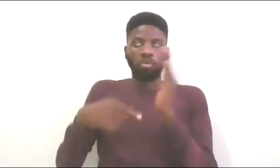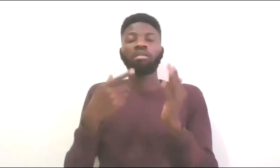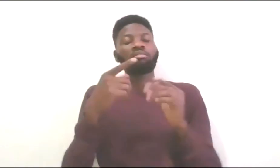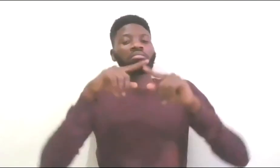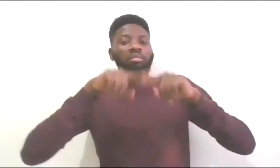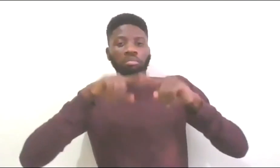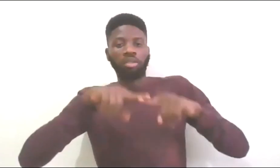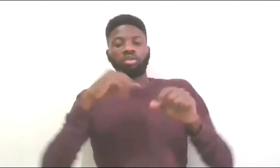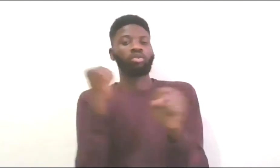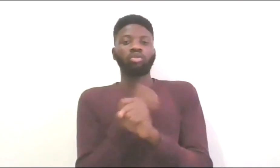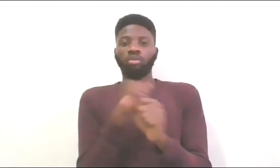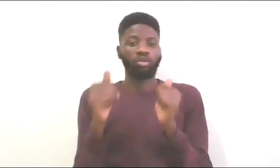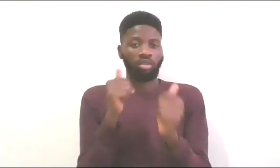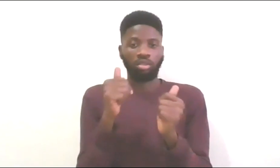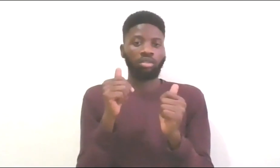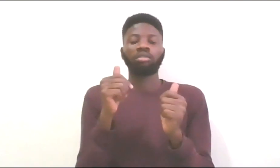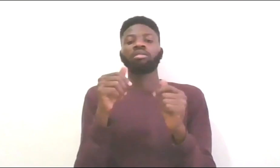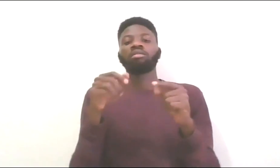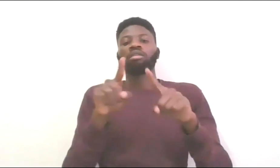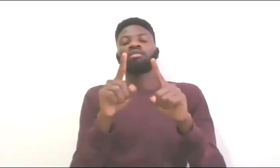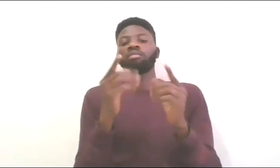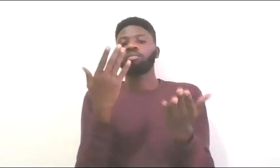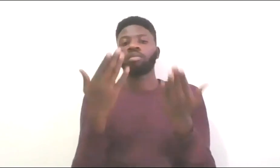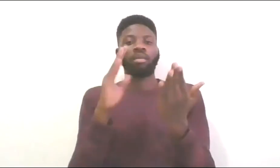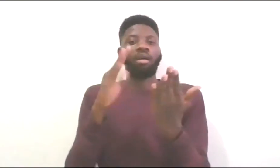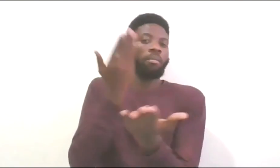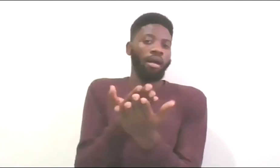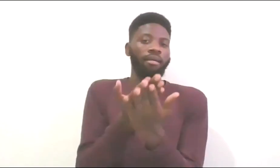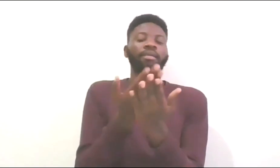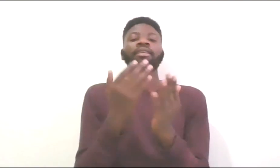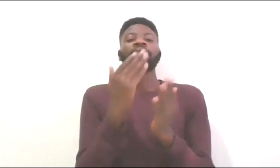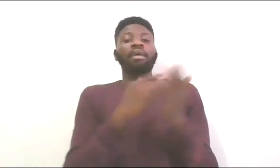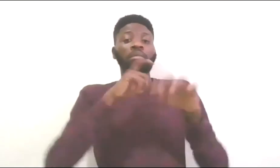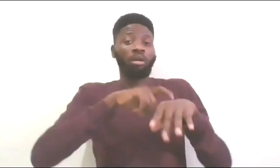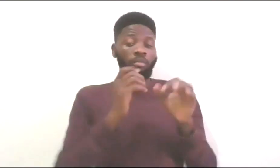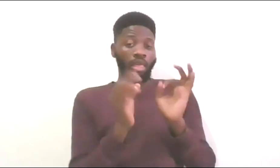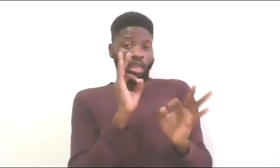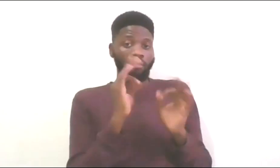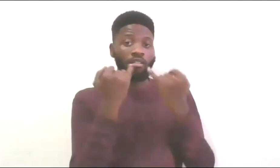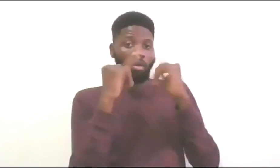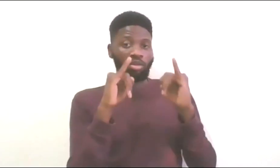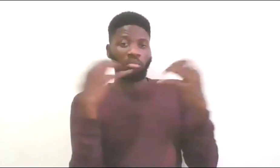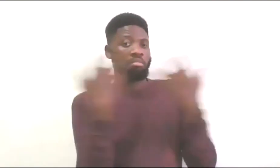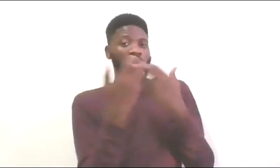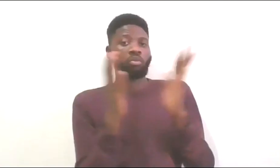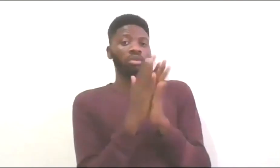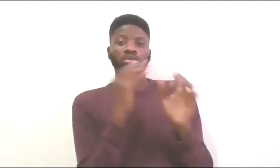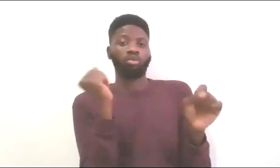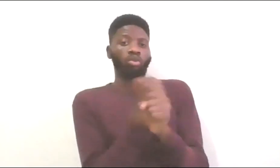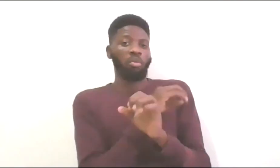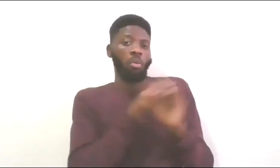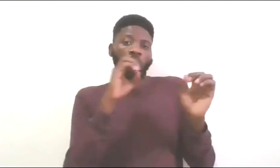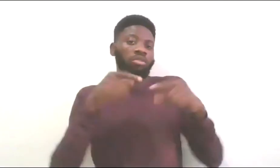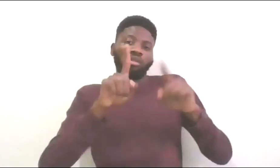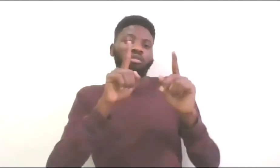depends with the job that Yes. you're applying for. So sometimes if some information is irrelevant to the job, you can